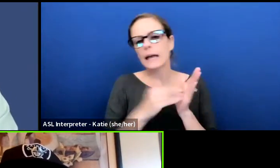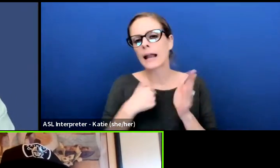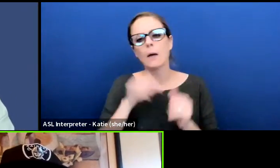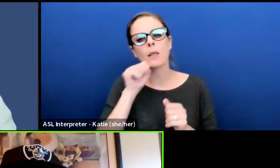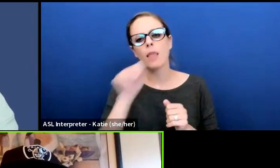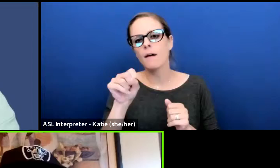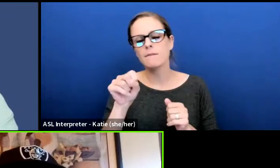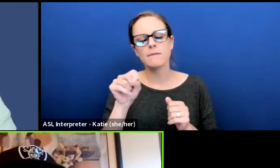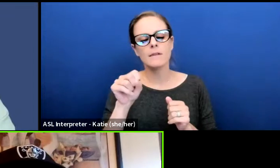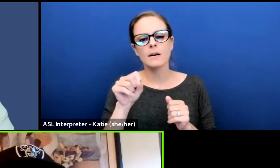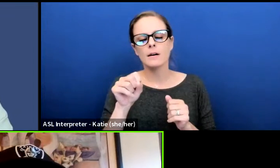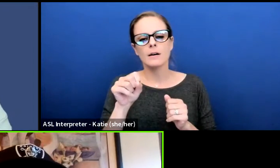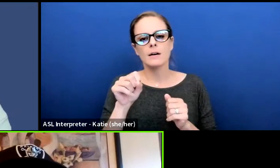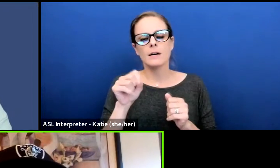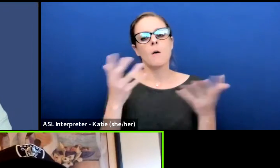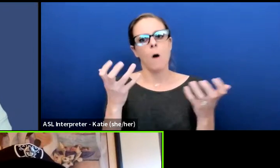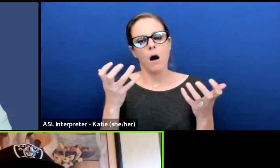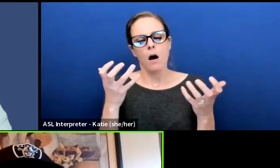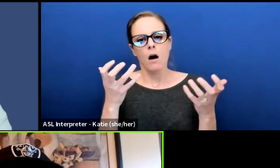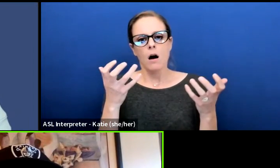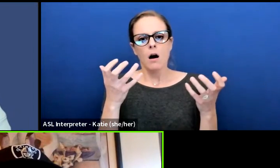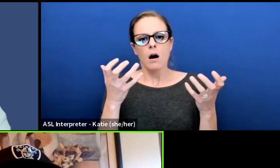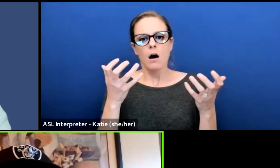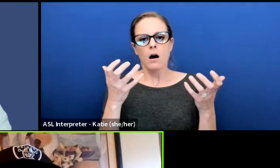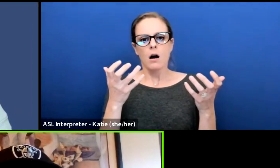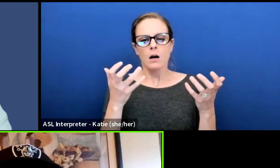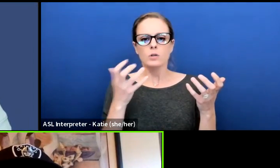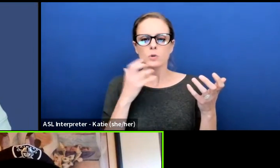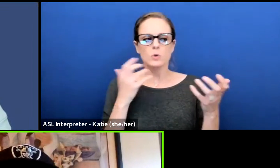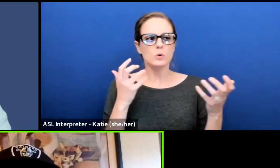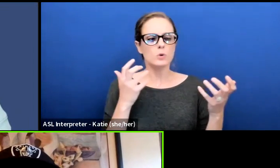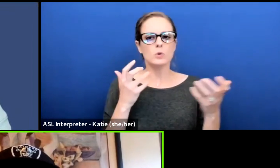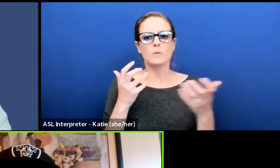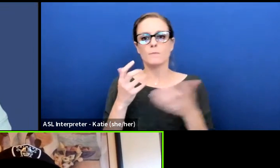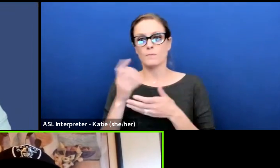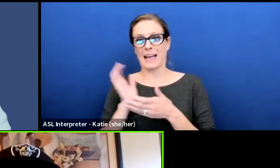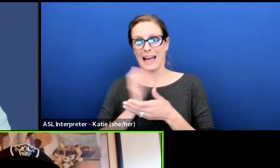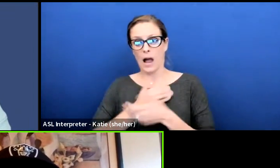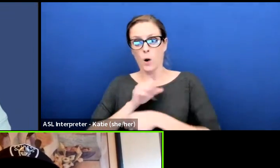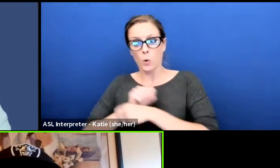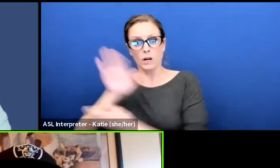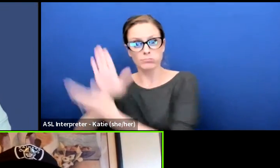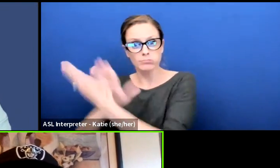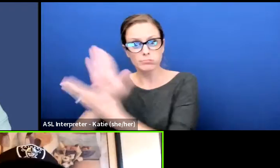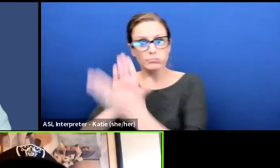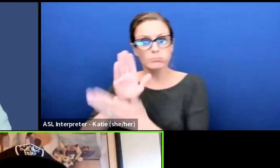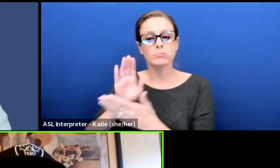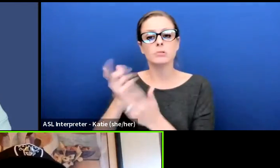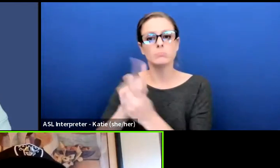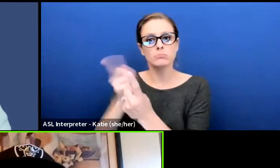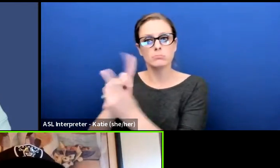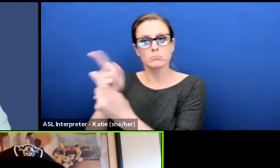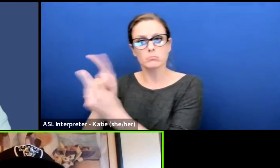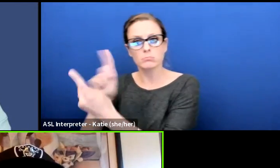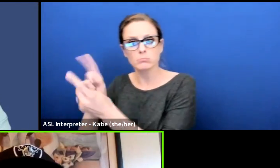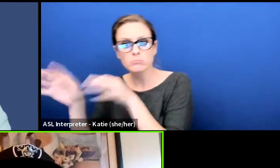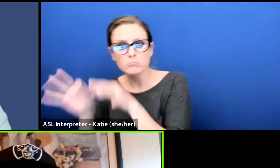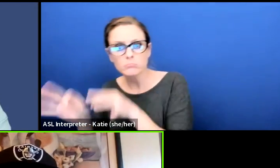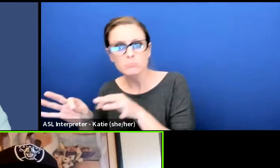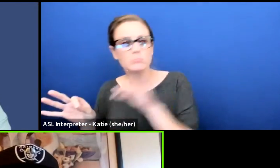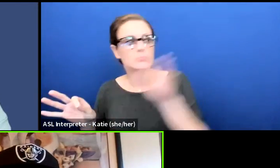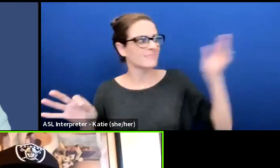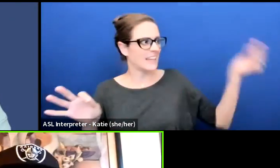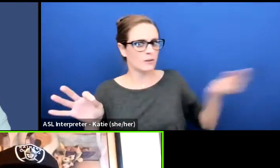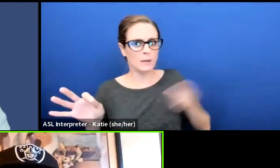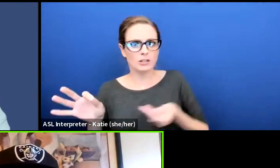to coincide with our boots on the ground, that we pass that information along also, where individuals may